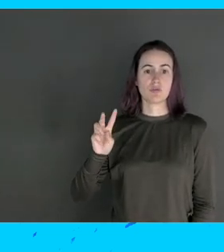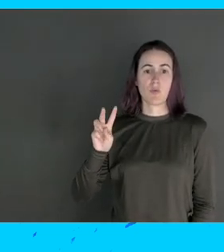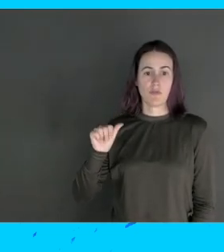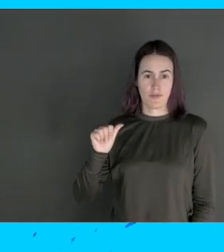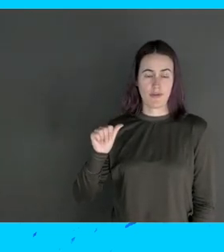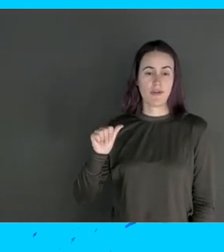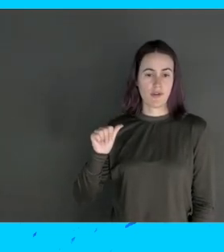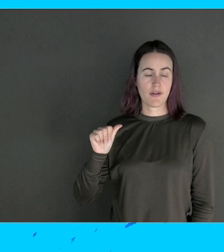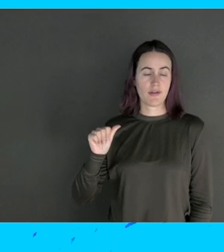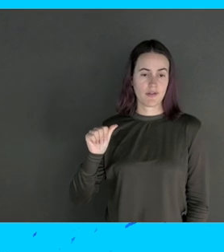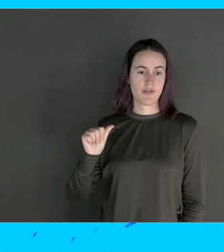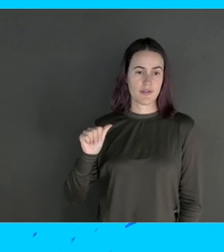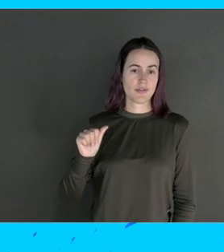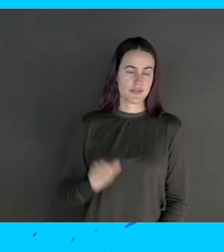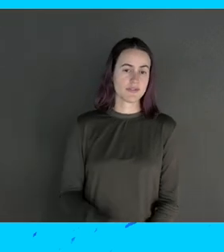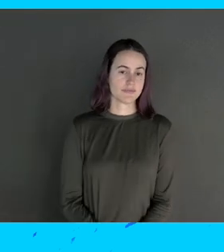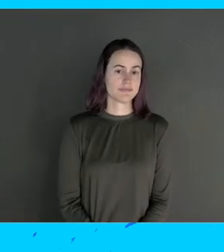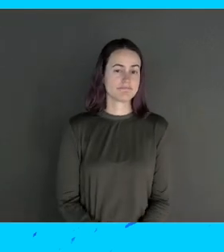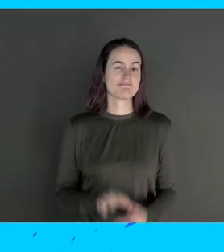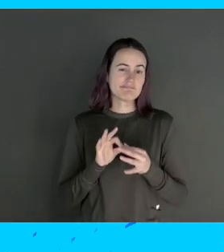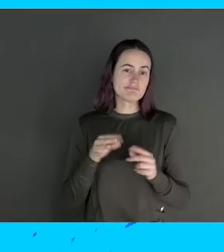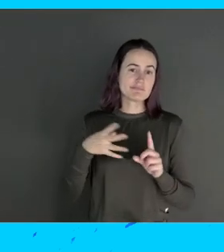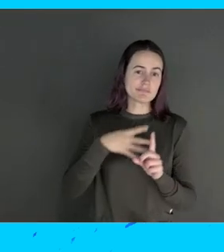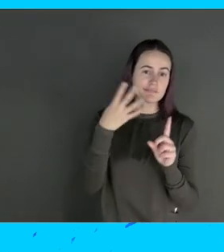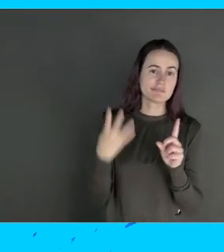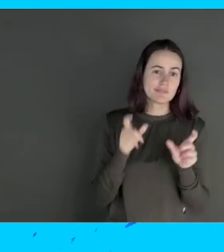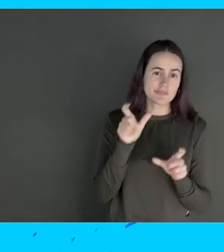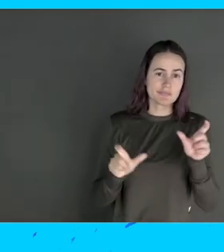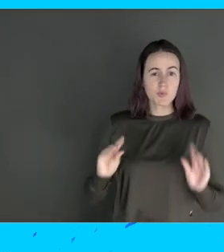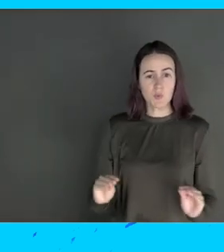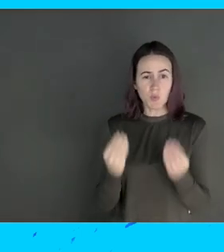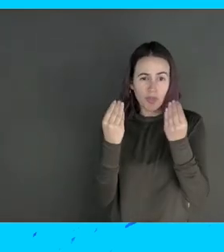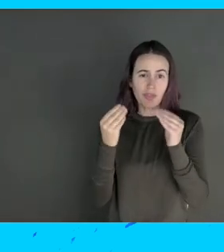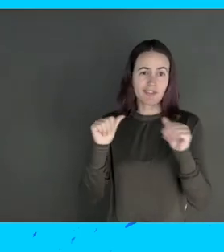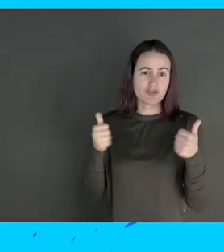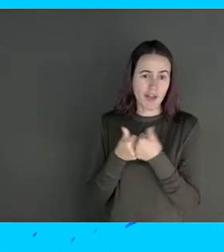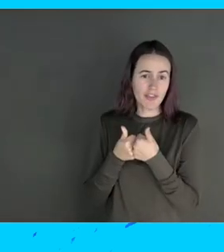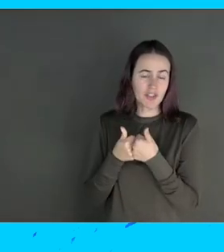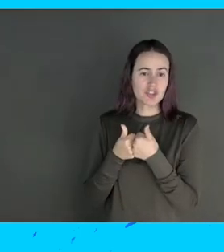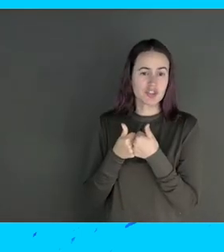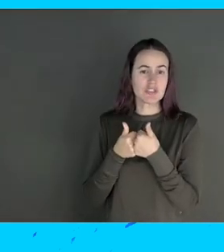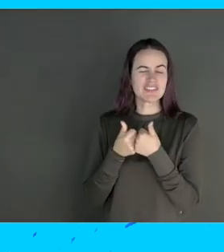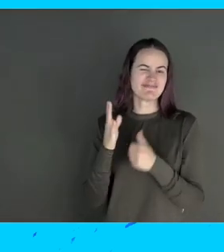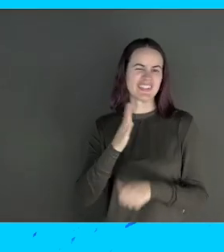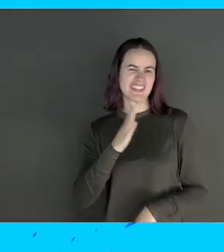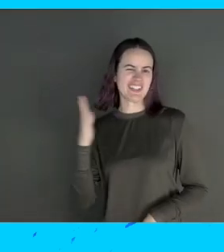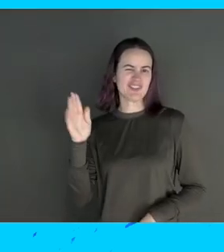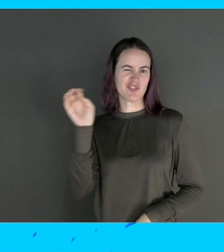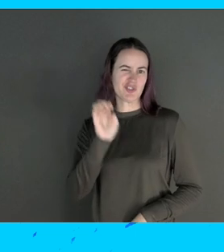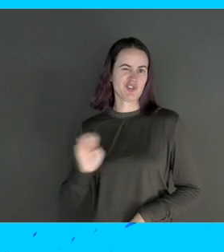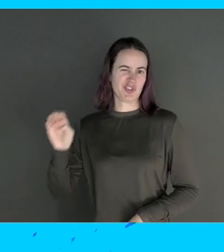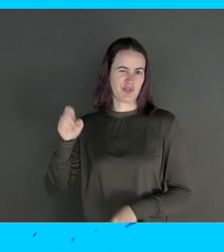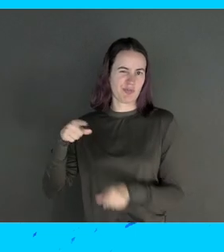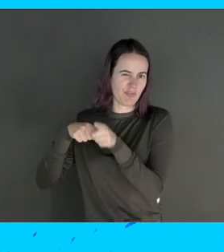terms of like the challenges faced by LGBTQI individuals, it's quite similar to Eastern Europe. So I would like to bring in